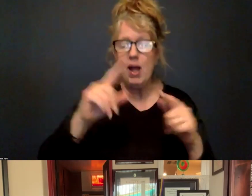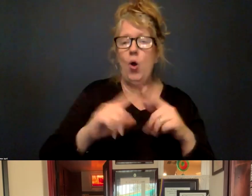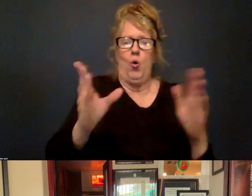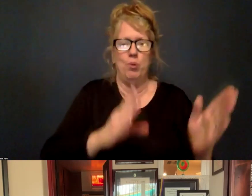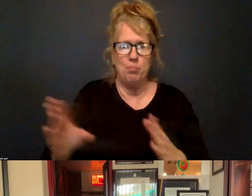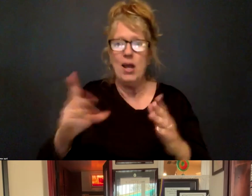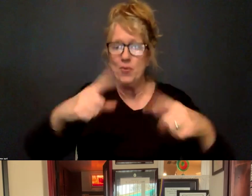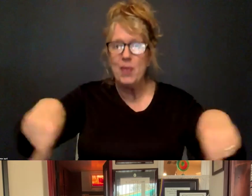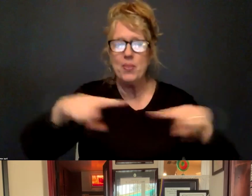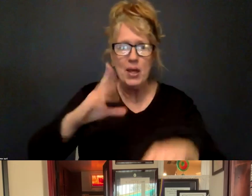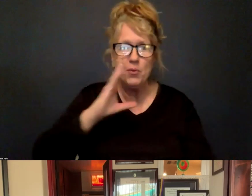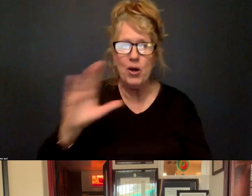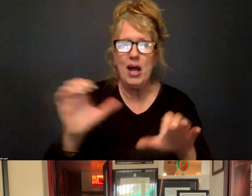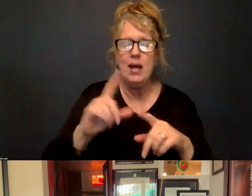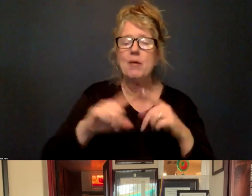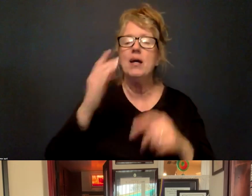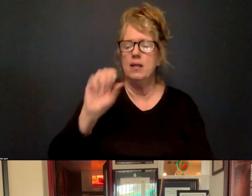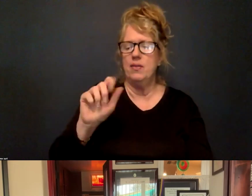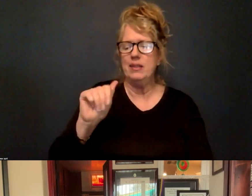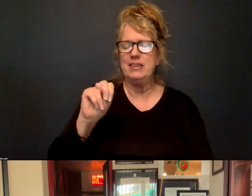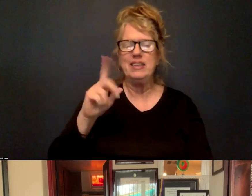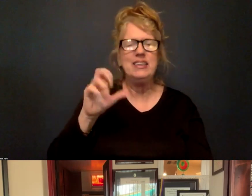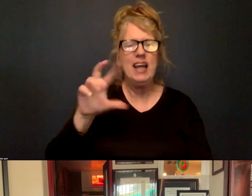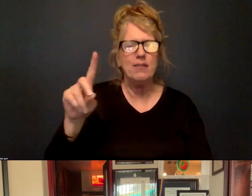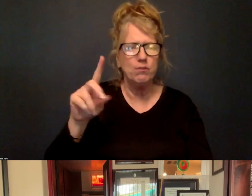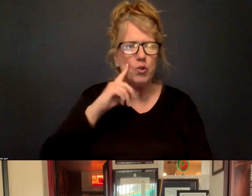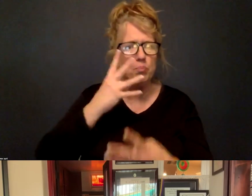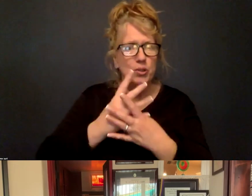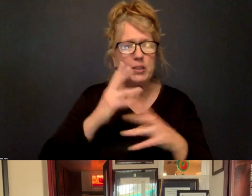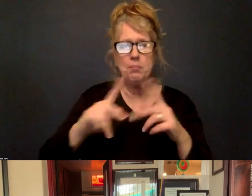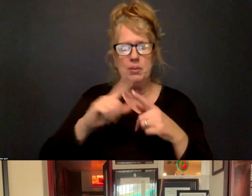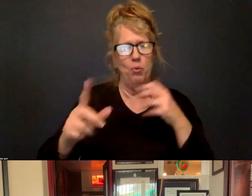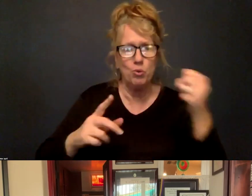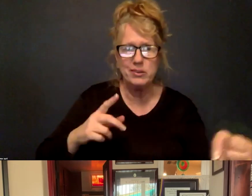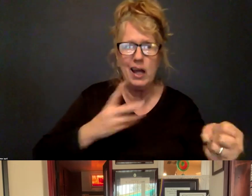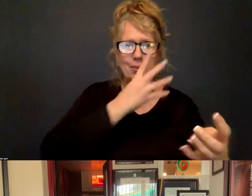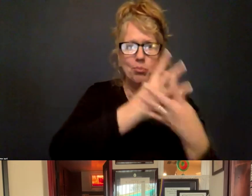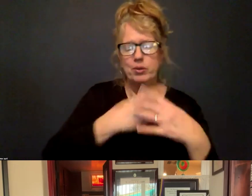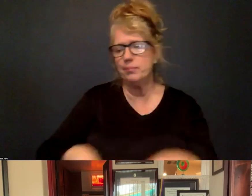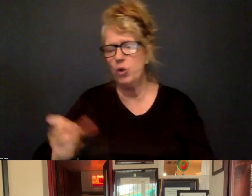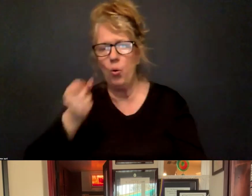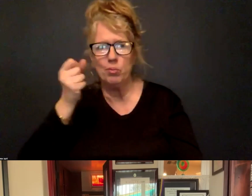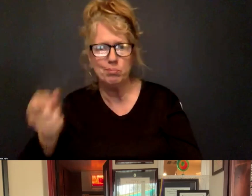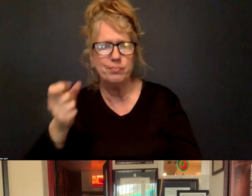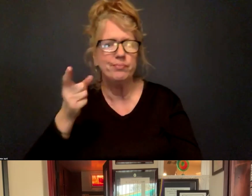act. Think about the Stanford prison experiments, where people were assigned to be prisoners or to be,